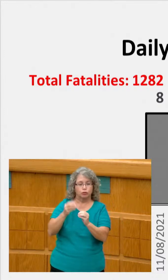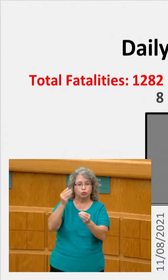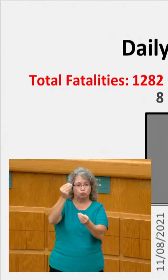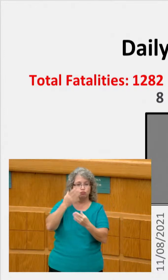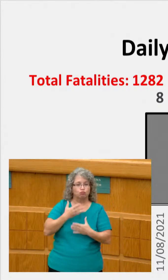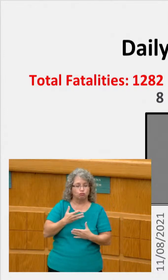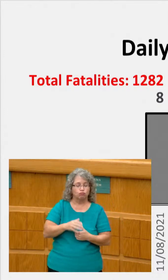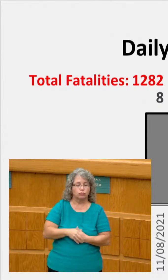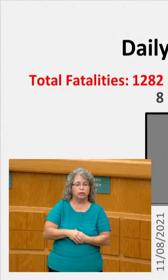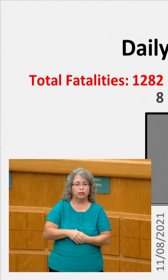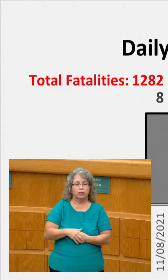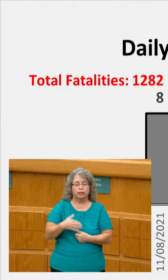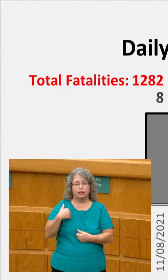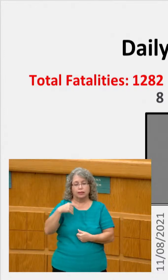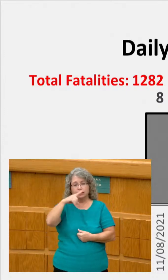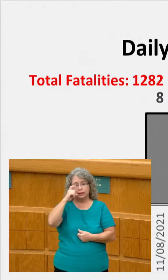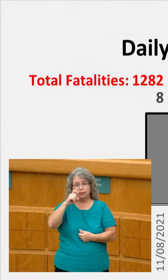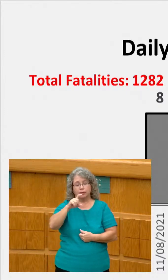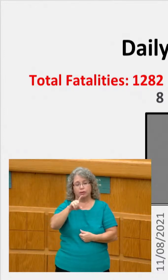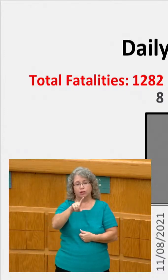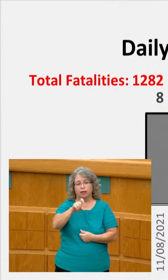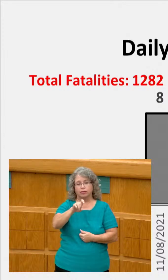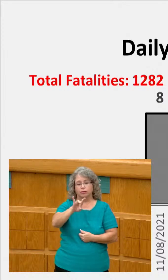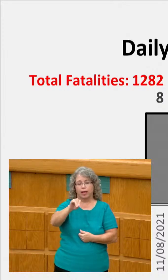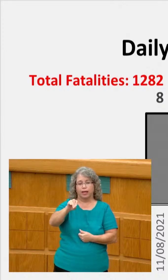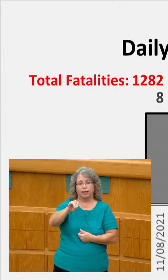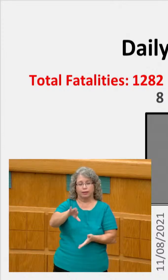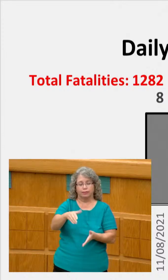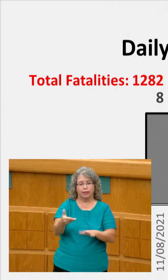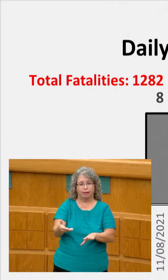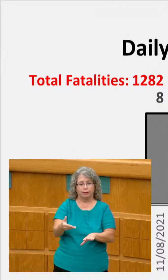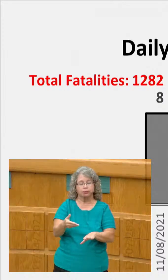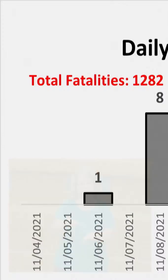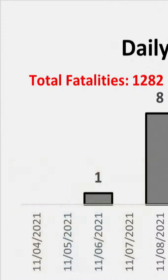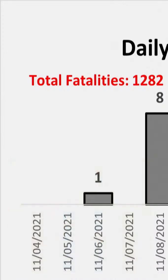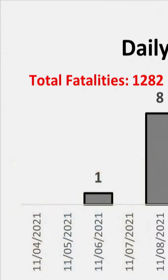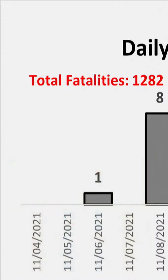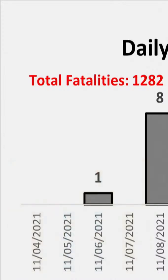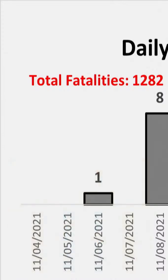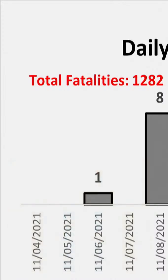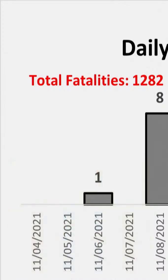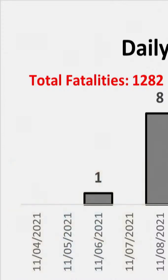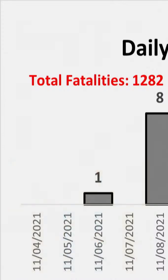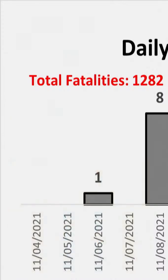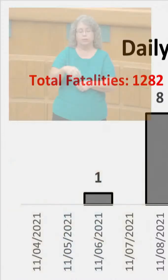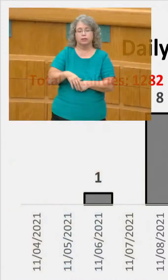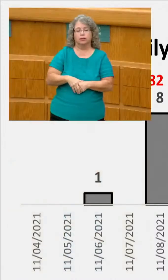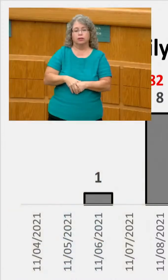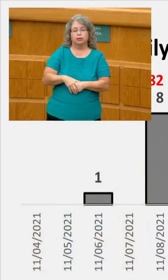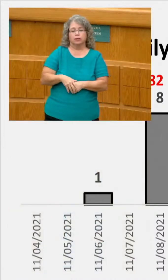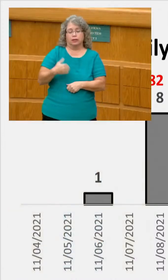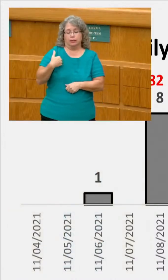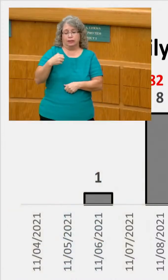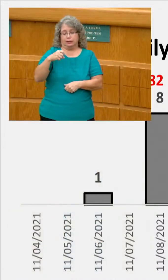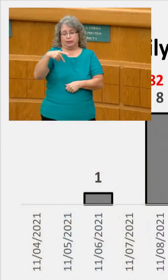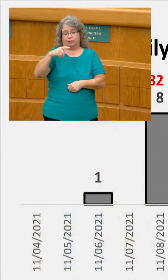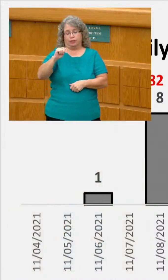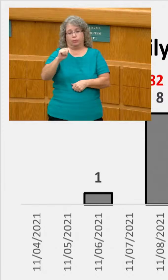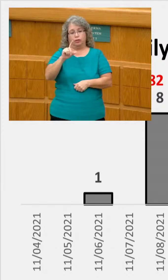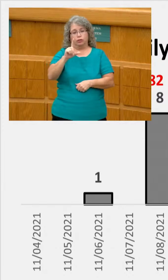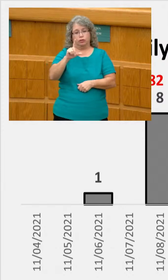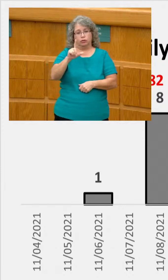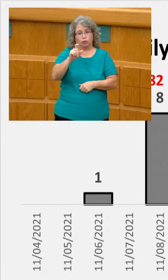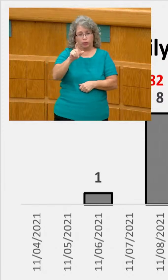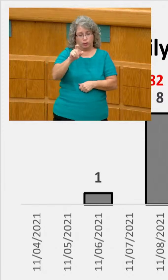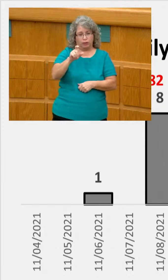had 180 deaths. That was the peak of 2020. Our summer peak of this past summer, September 21, we also had